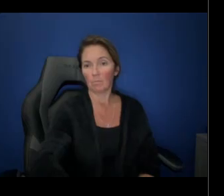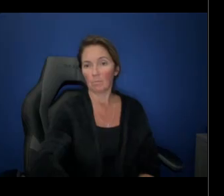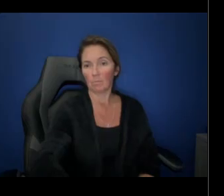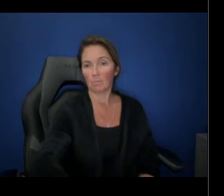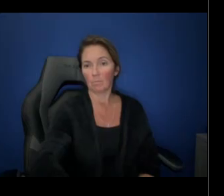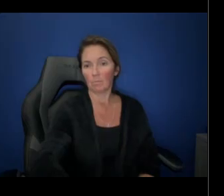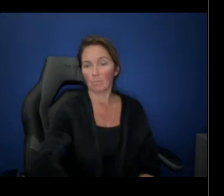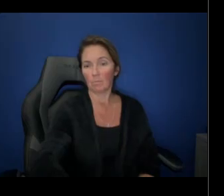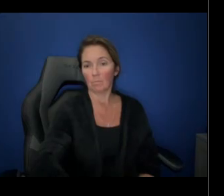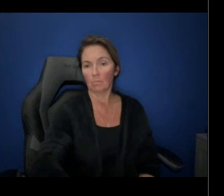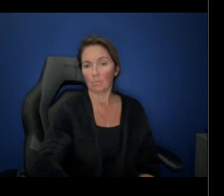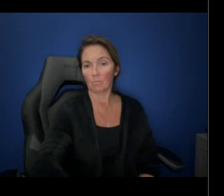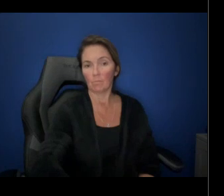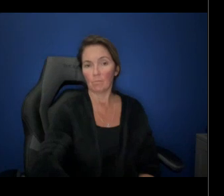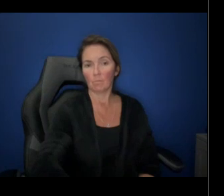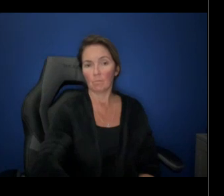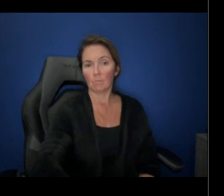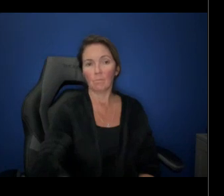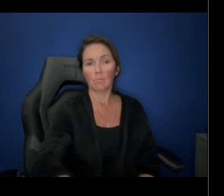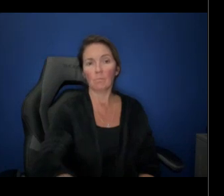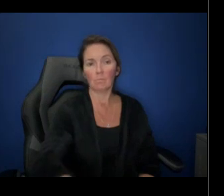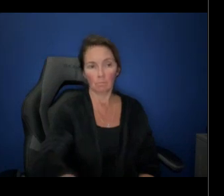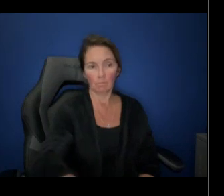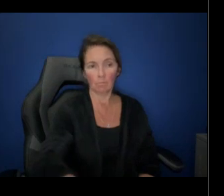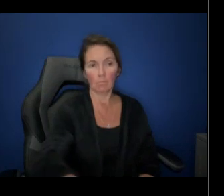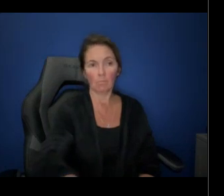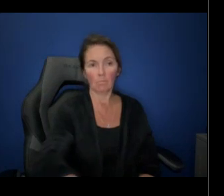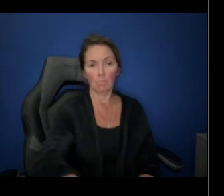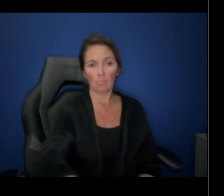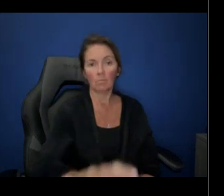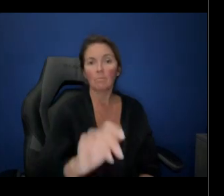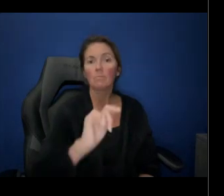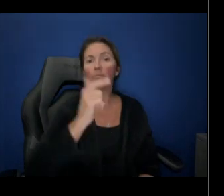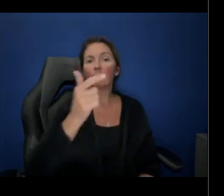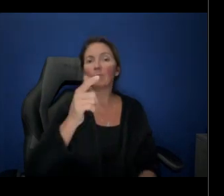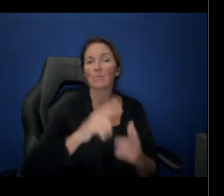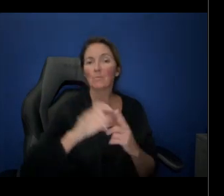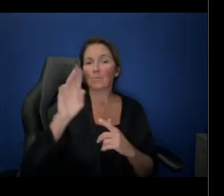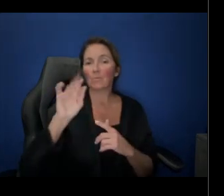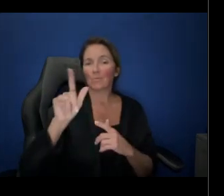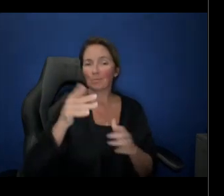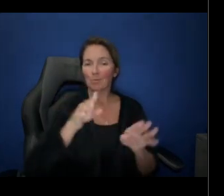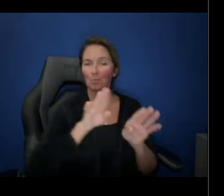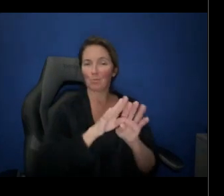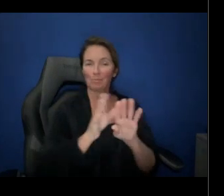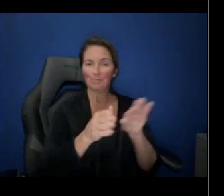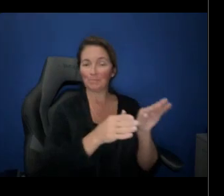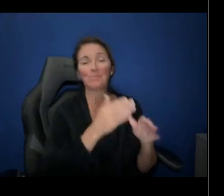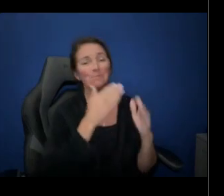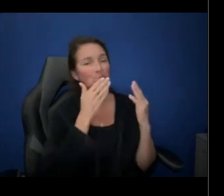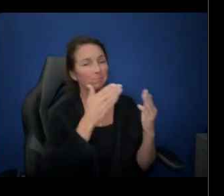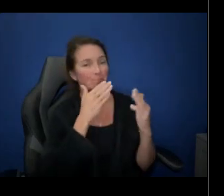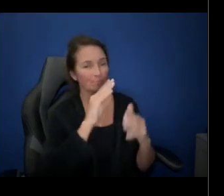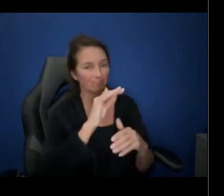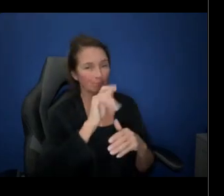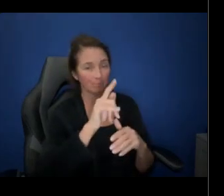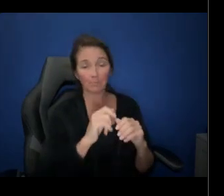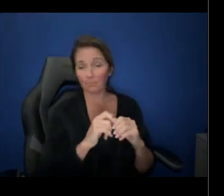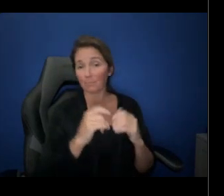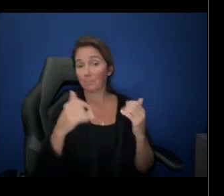All right, go ahead and close this poll. Thank you so much, and go back to you, Crystal. Thank you, Michael. So